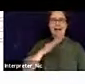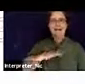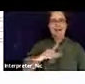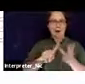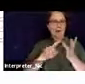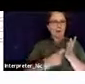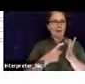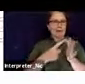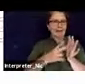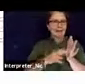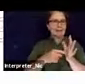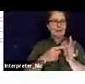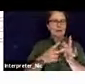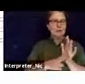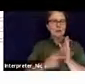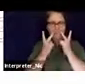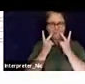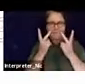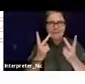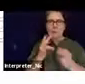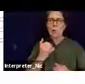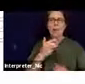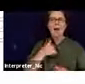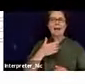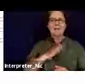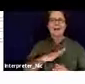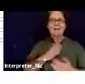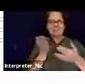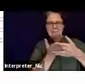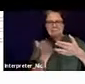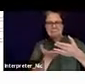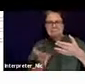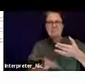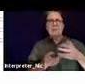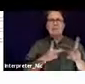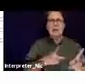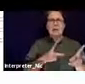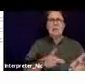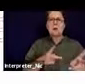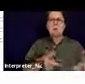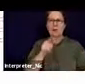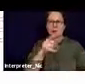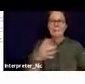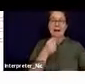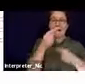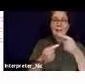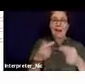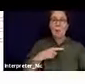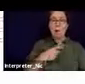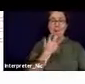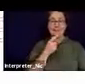or I need to take breaks. You've got to explain what it will enable you to do. So why are you asking for that? So if you have dyslexia,